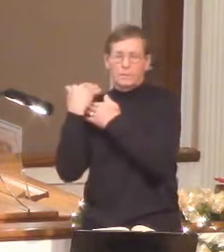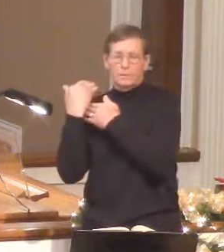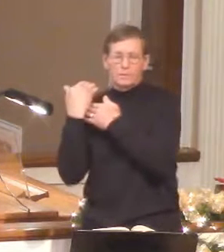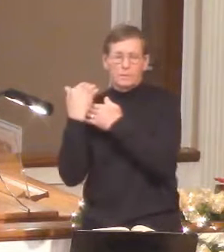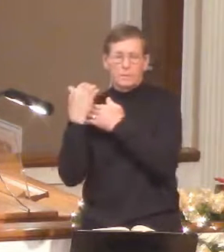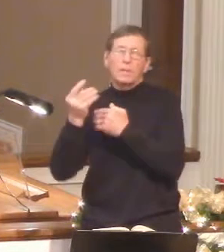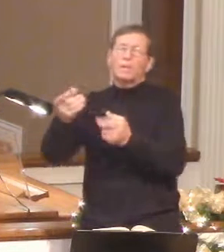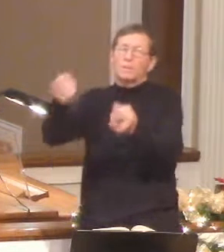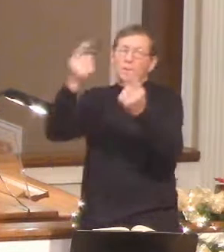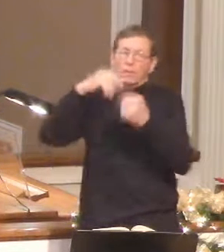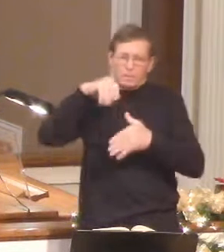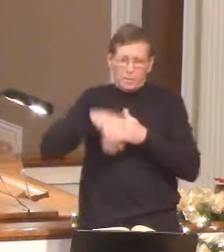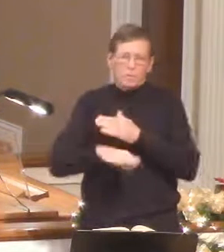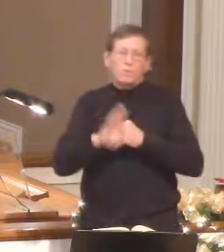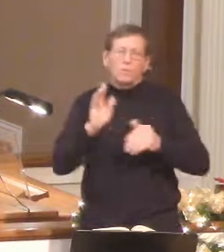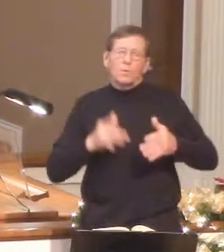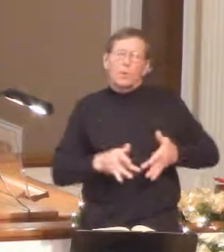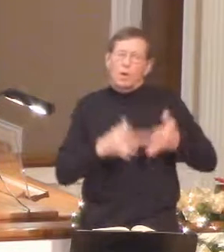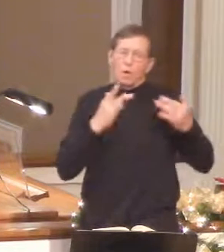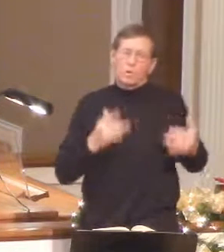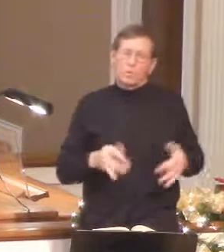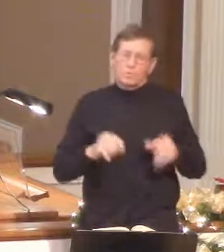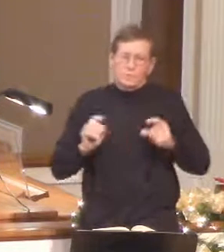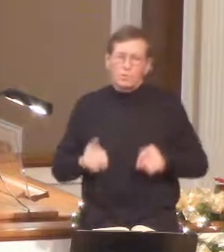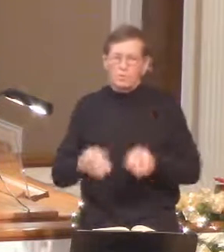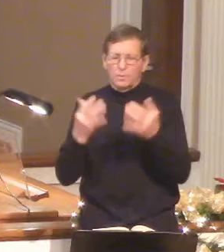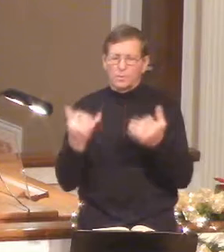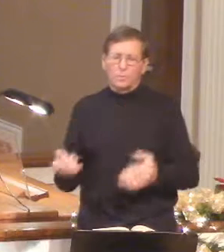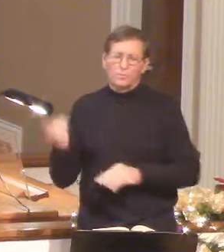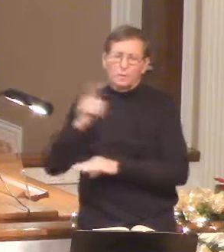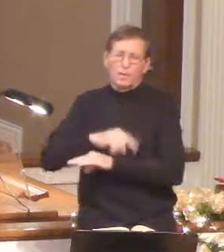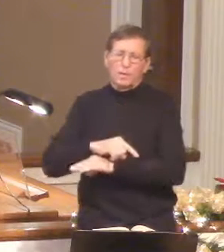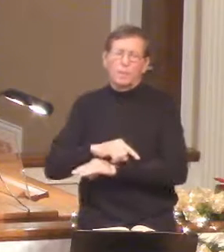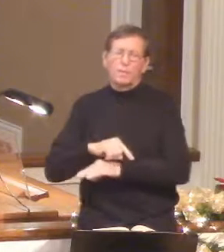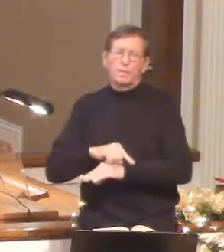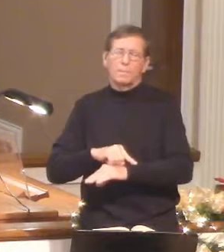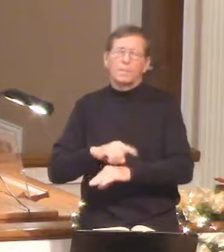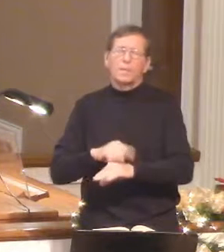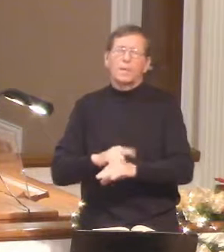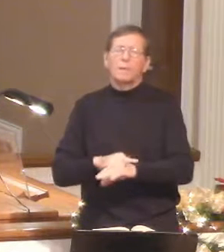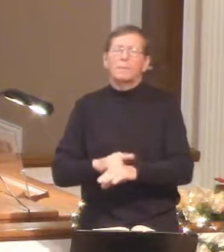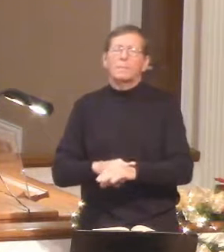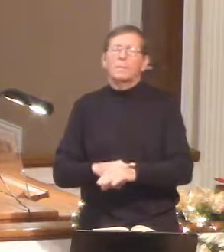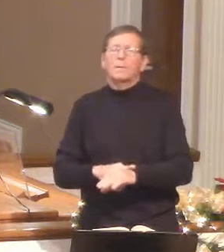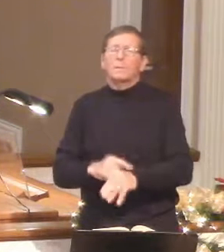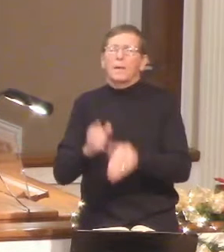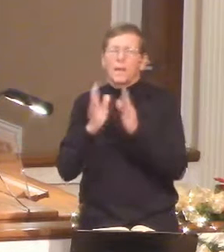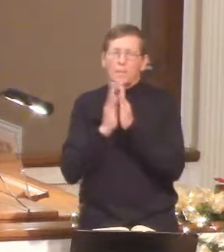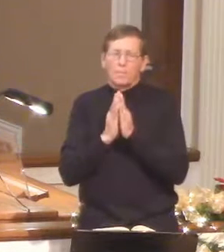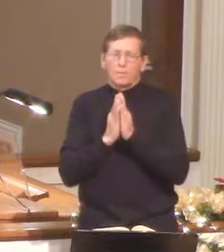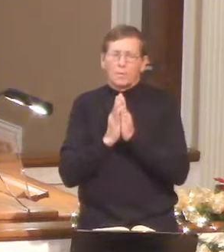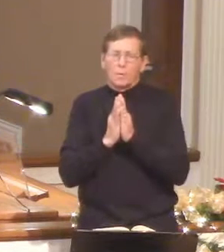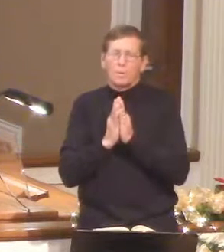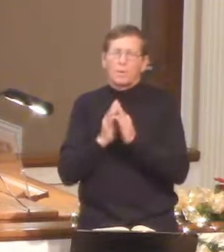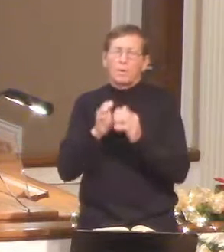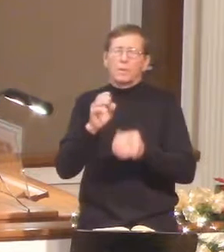time. And may we pray, come, Lord Jesus, as he will come again in the